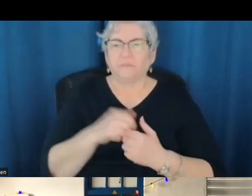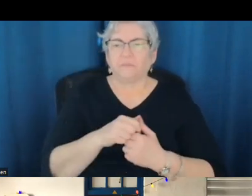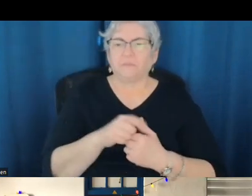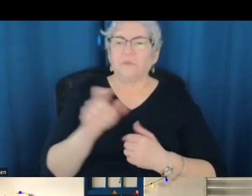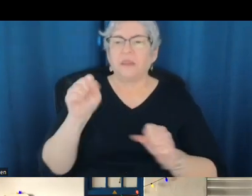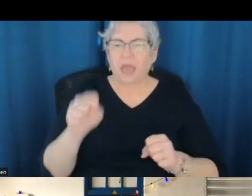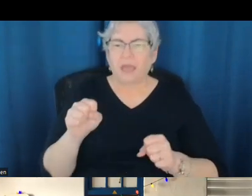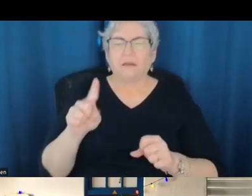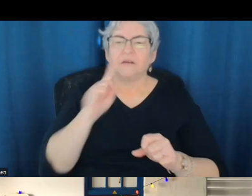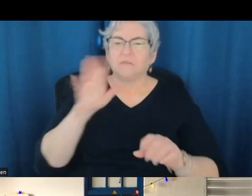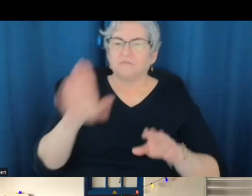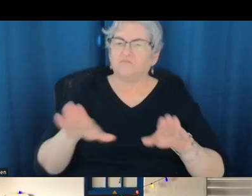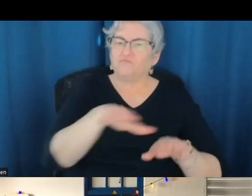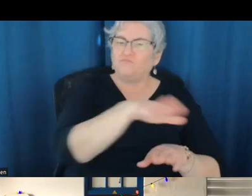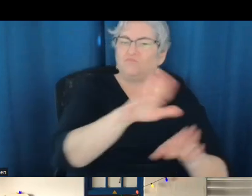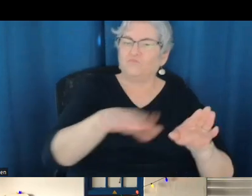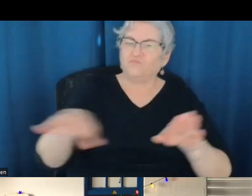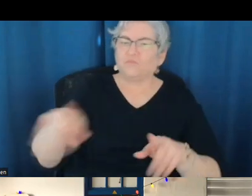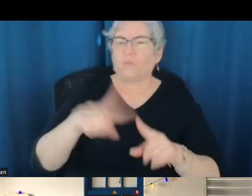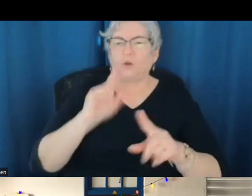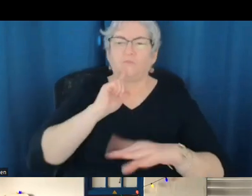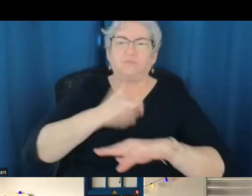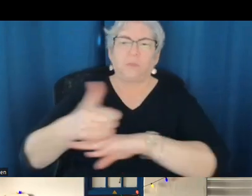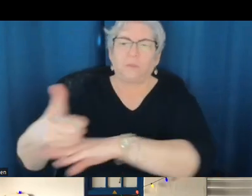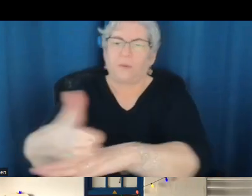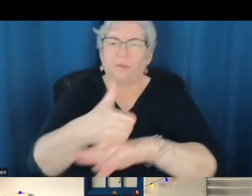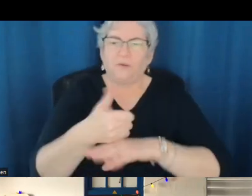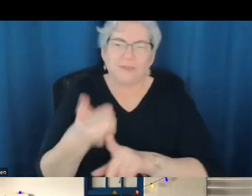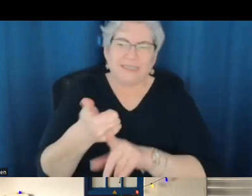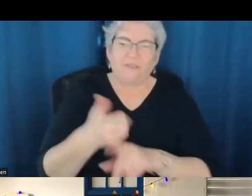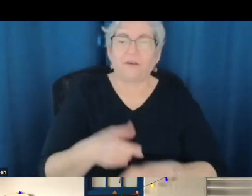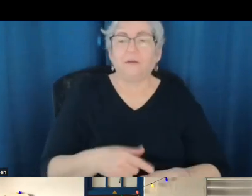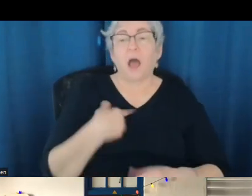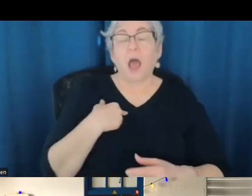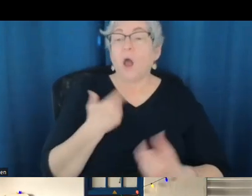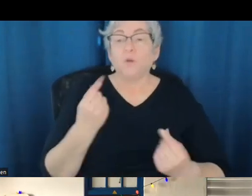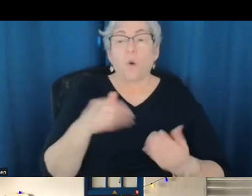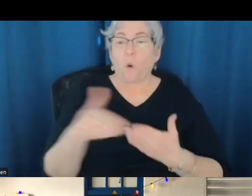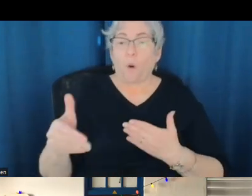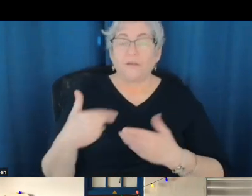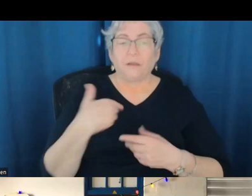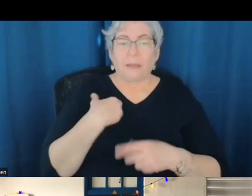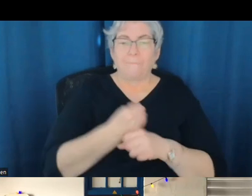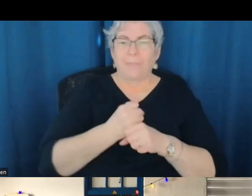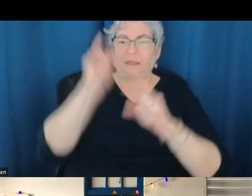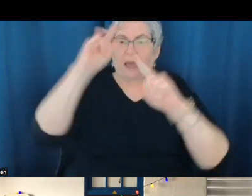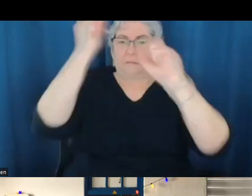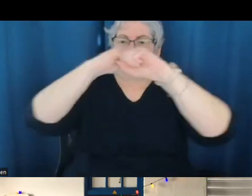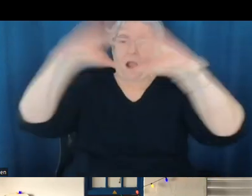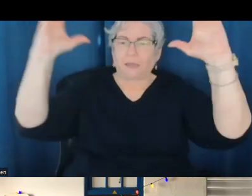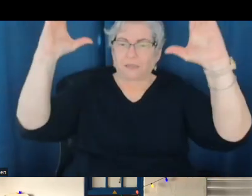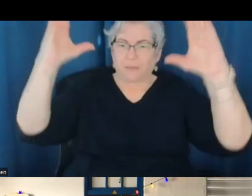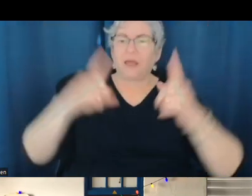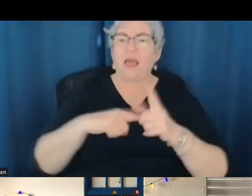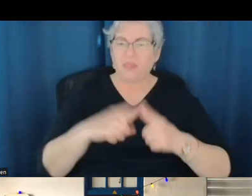You can then lay your planting out in the field as you install. I will often create a conceptual planting plan and a